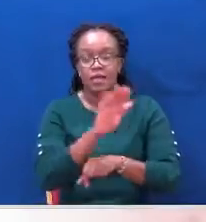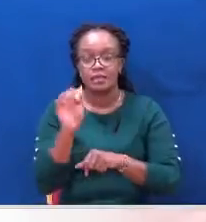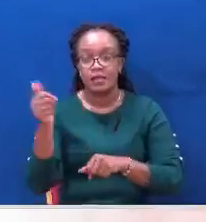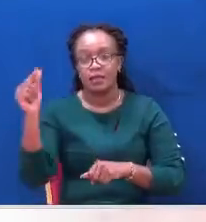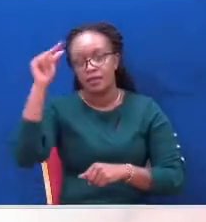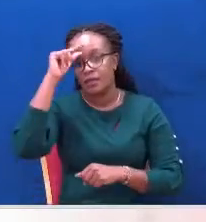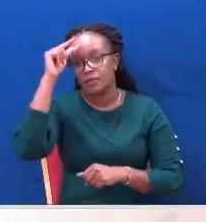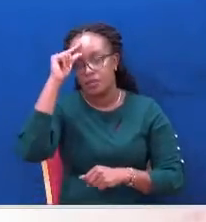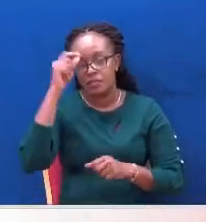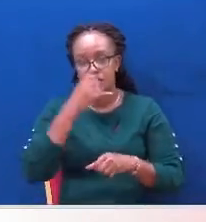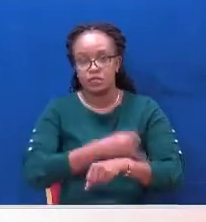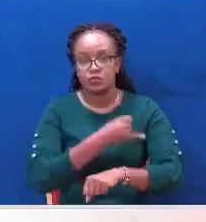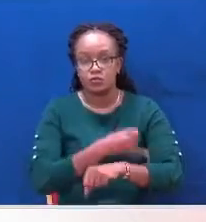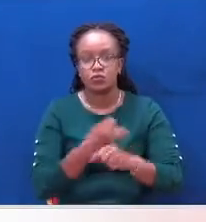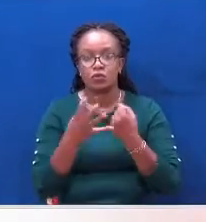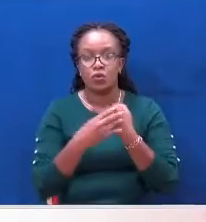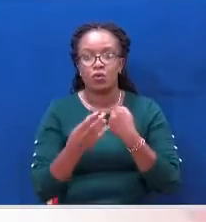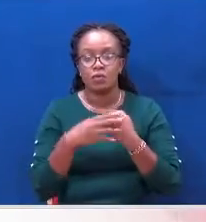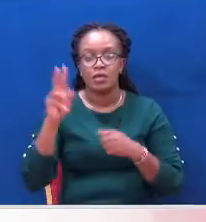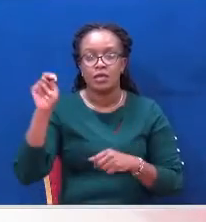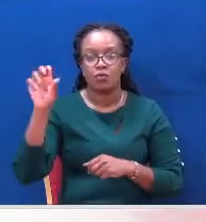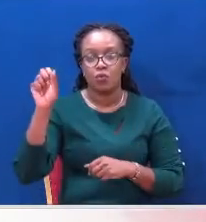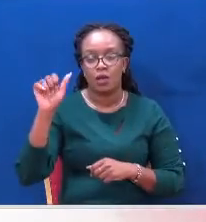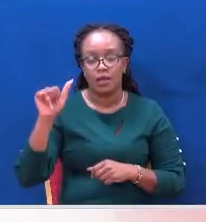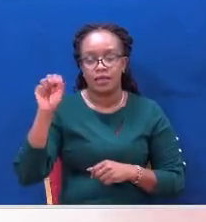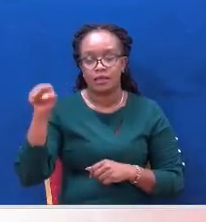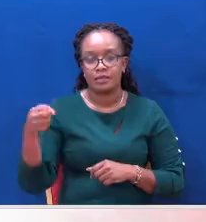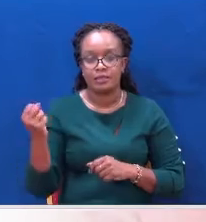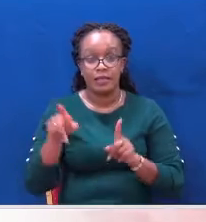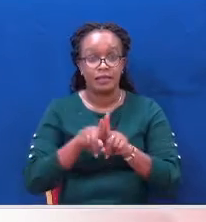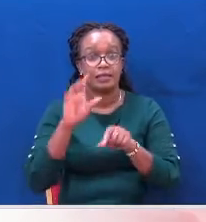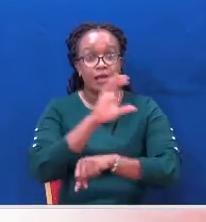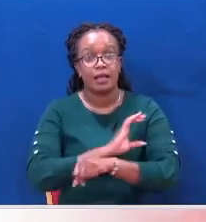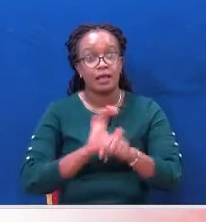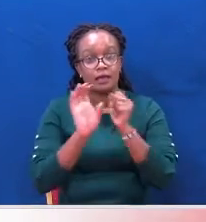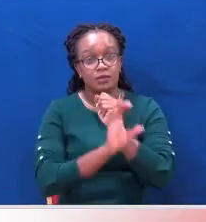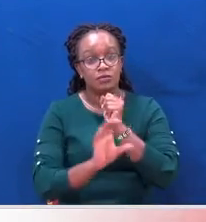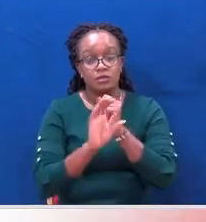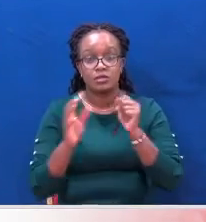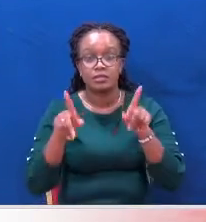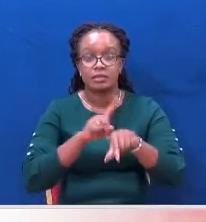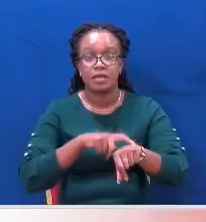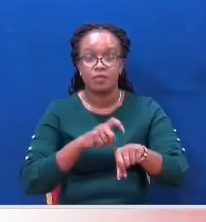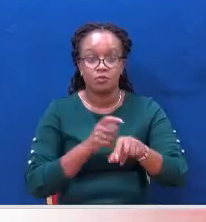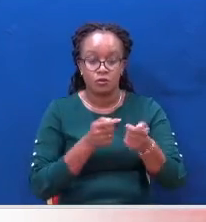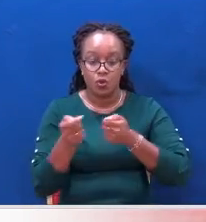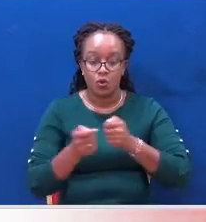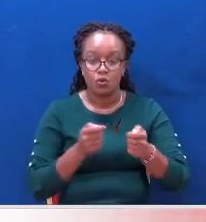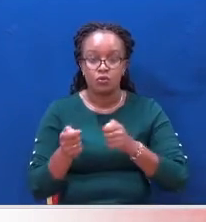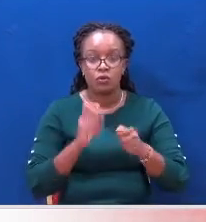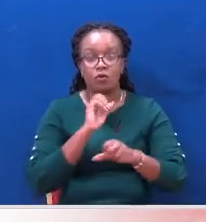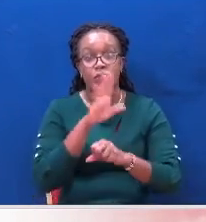institutions to emulate NYS. Indeed, as a country, as we contend with the third wave of the COVID-19